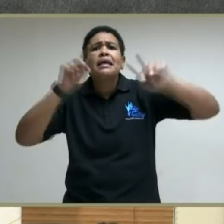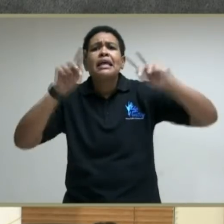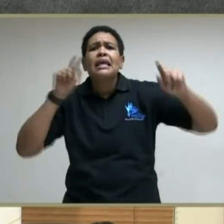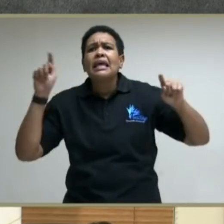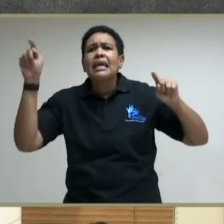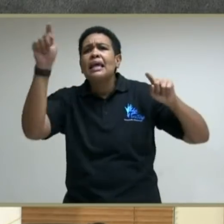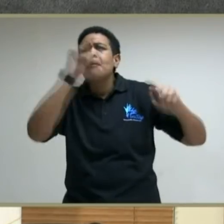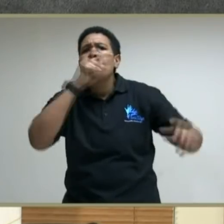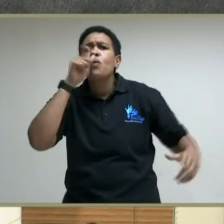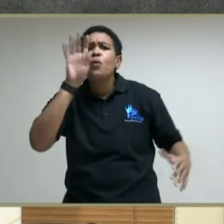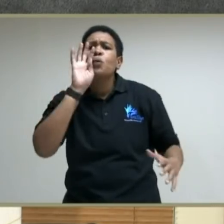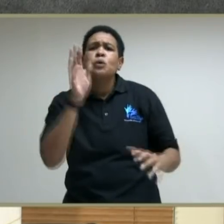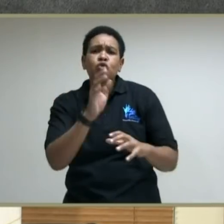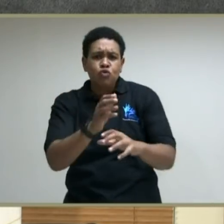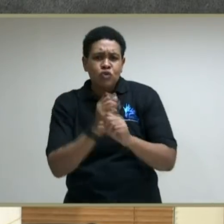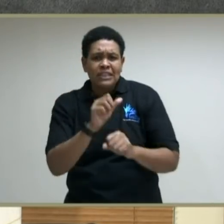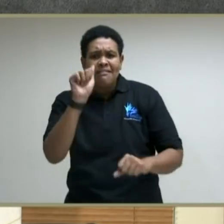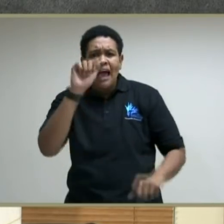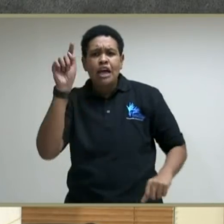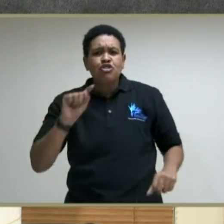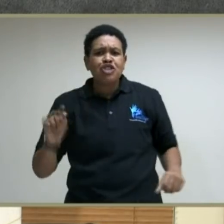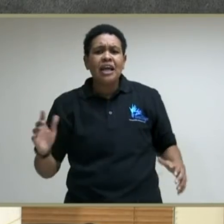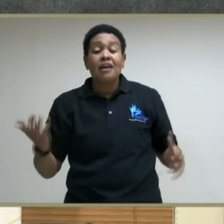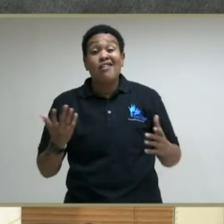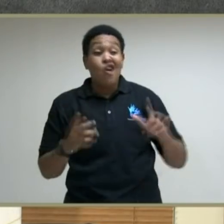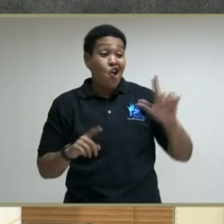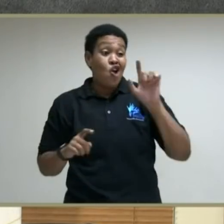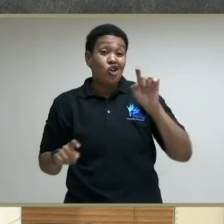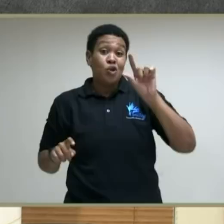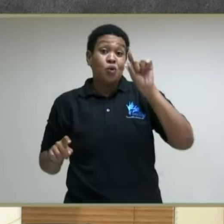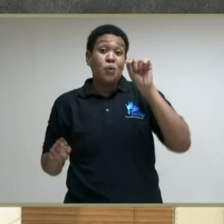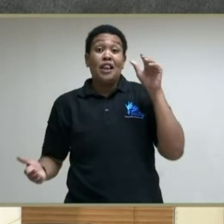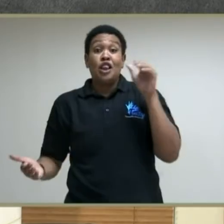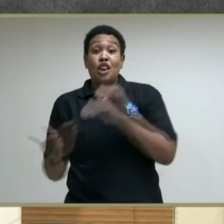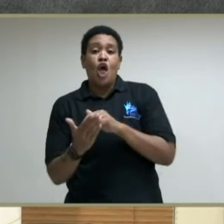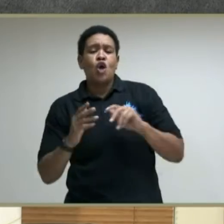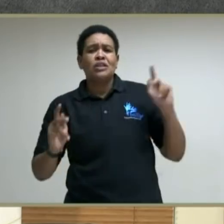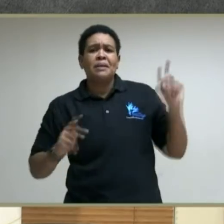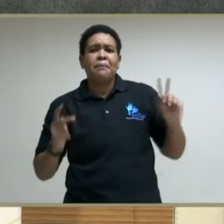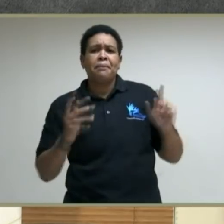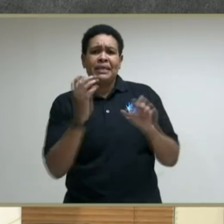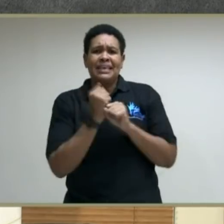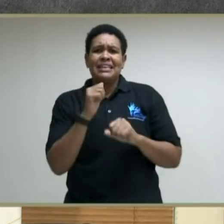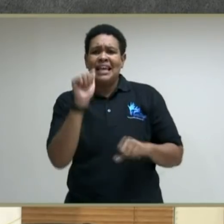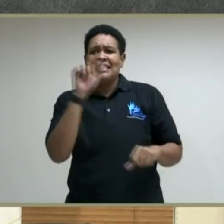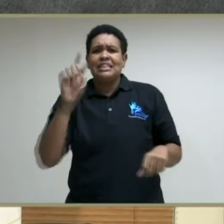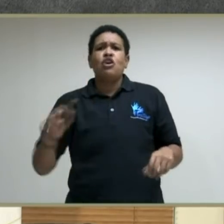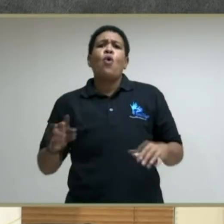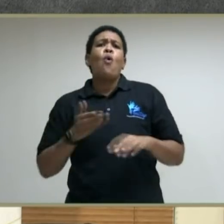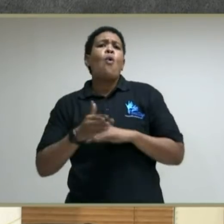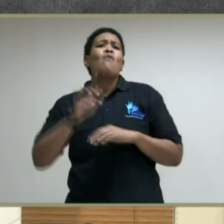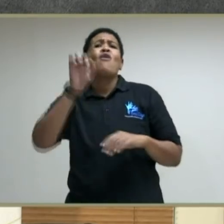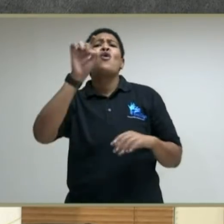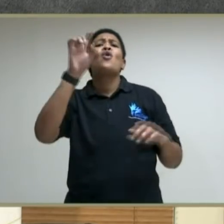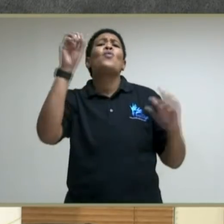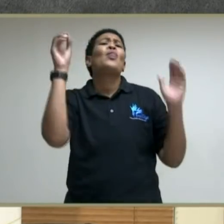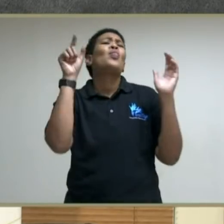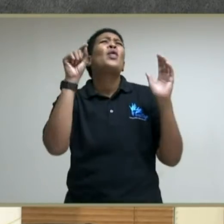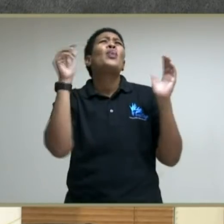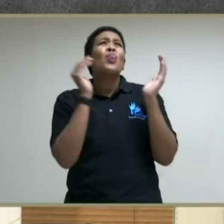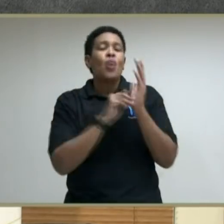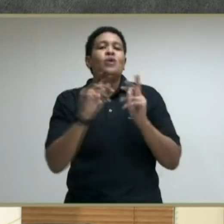persons who would have received the AstraZeneca. 120,000 persons received, just over 120,000